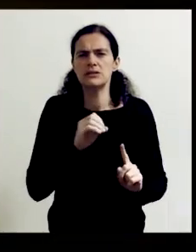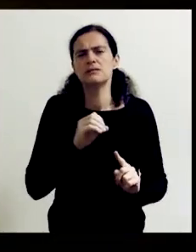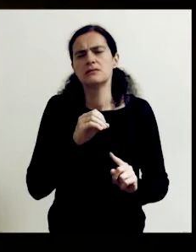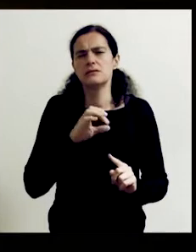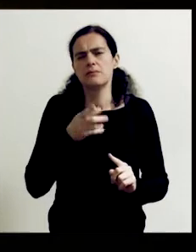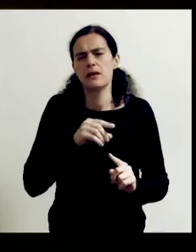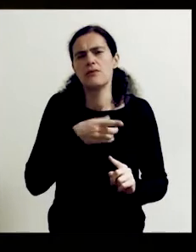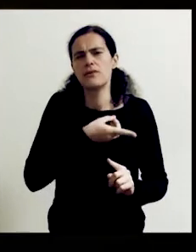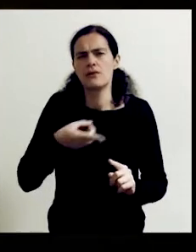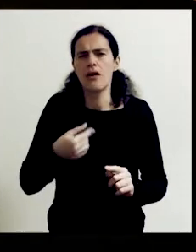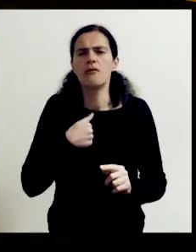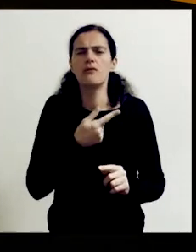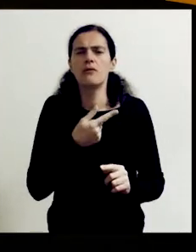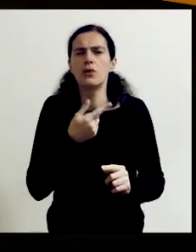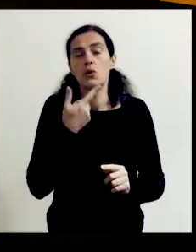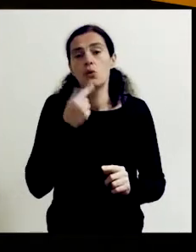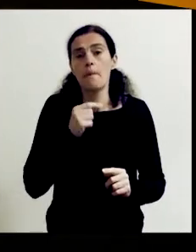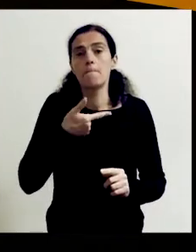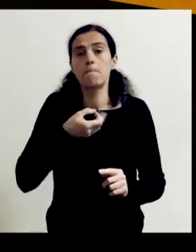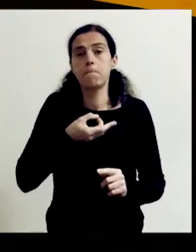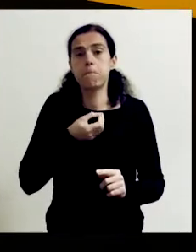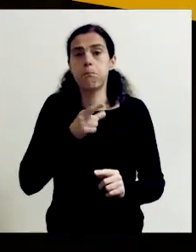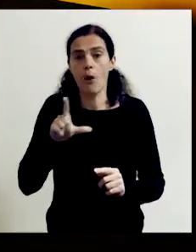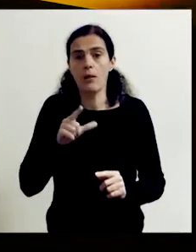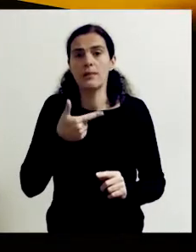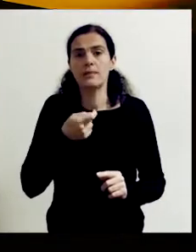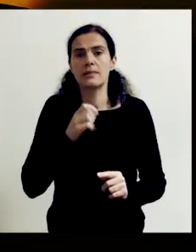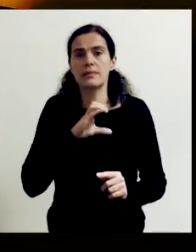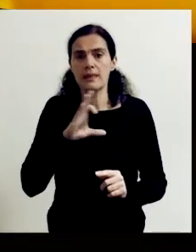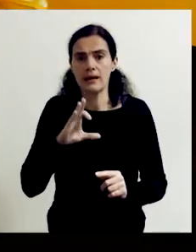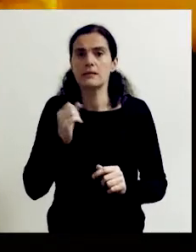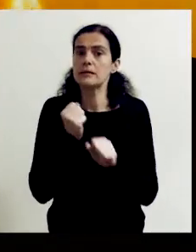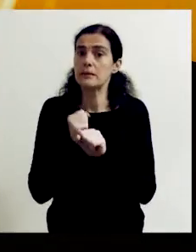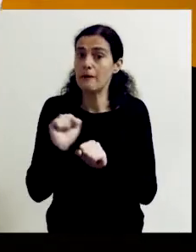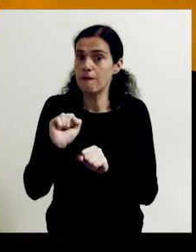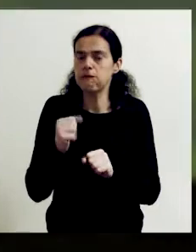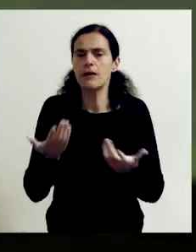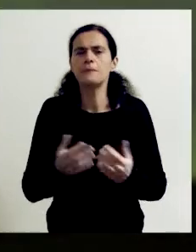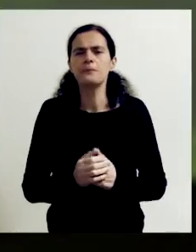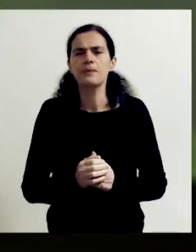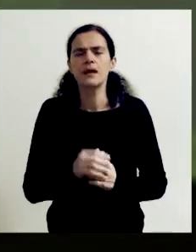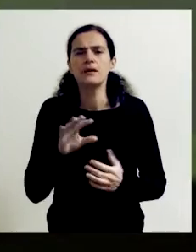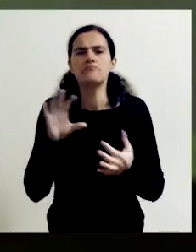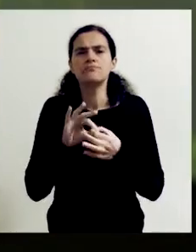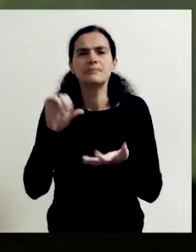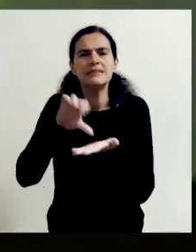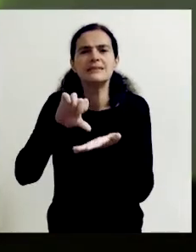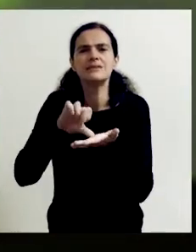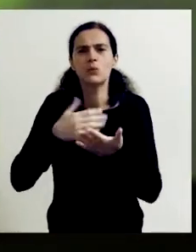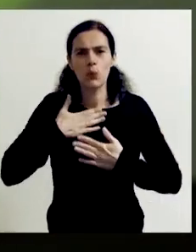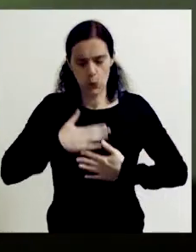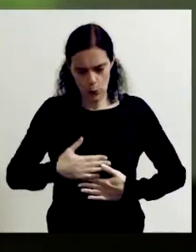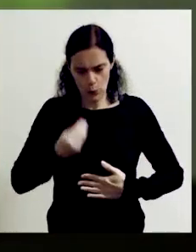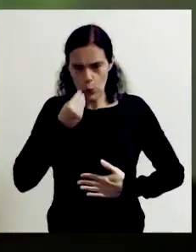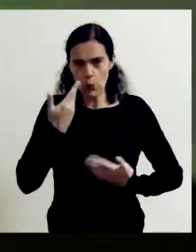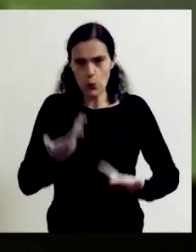and 1980s. His name was Paul Thek. And Paul Thek's work was about the centrality